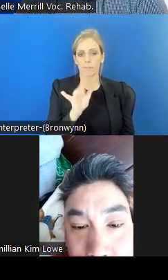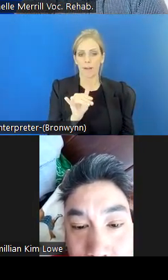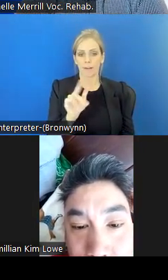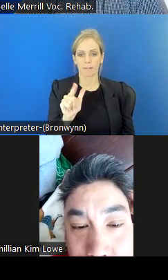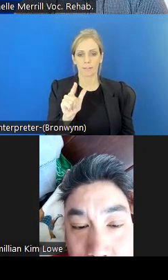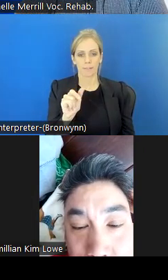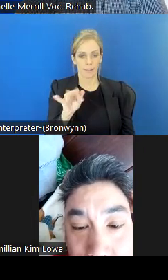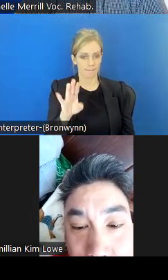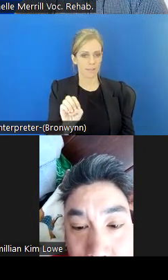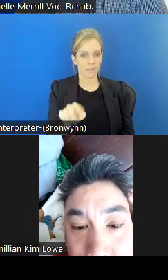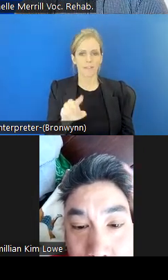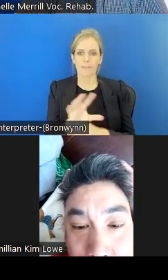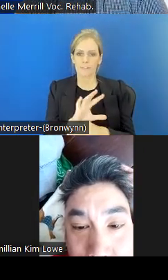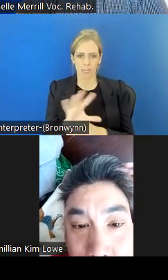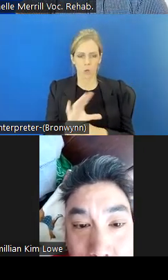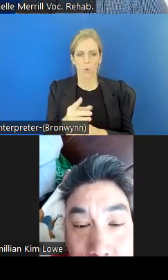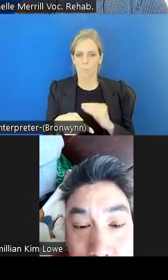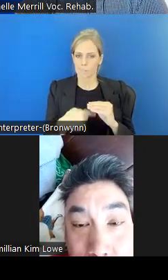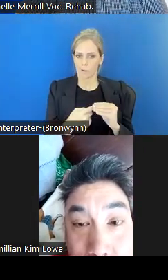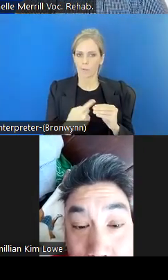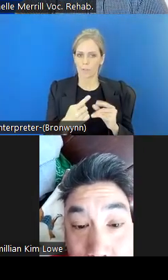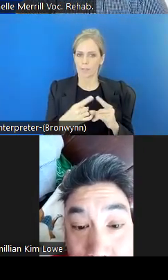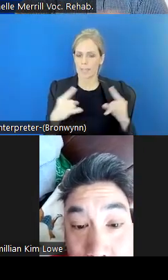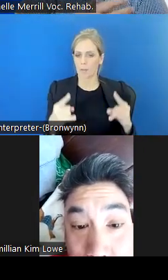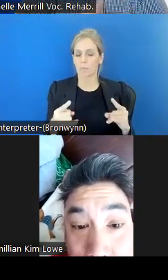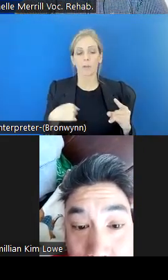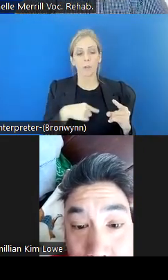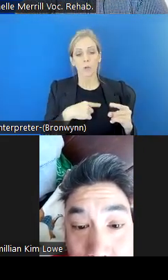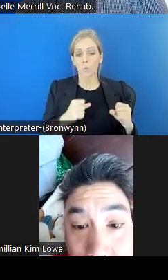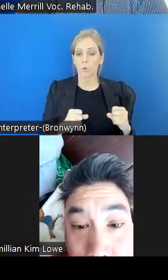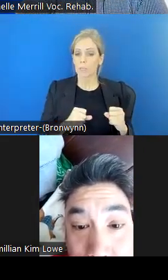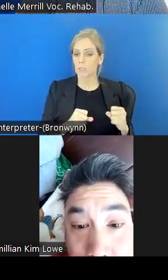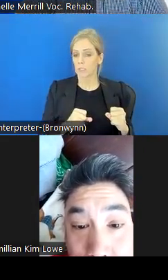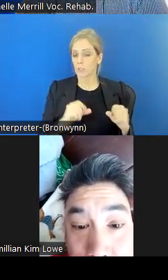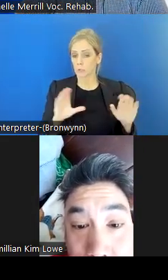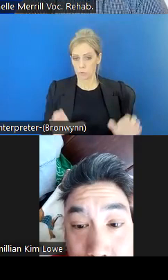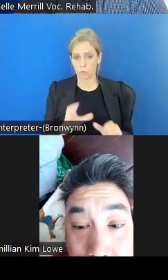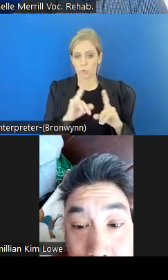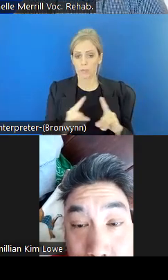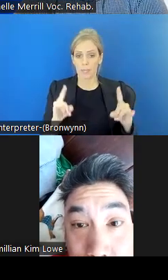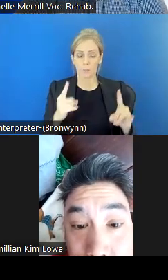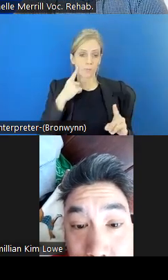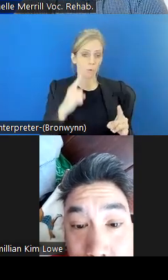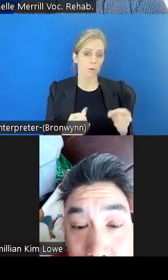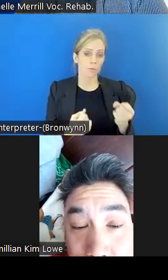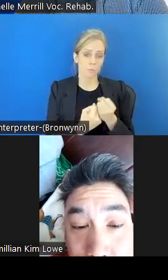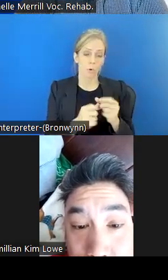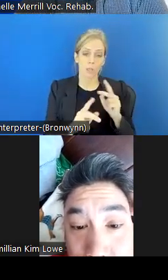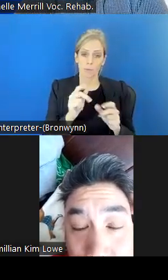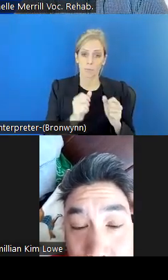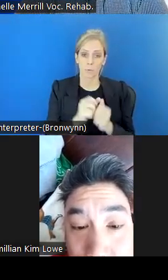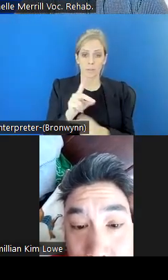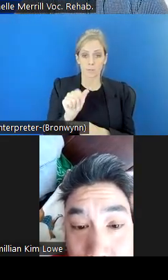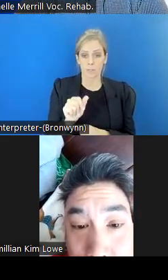We do camps to support young people with disabilities to ensure that they have those 5 pre-ETs and